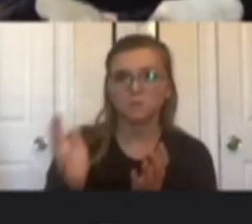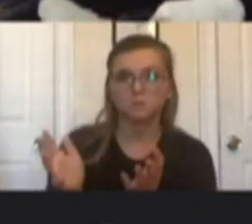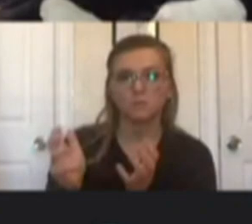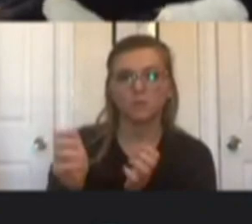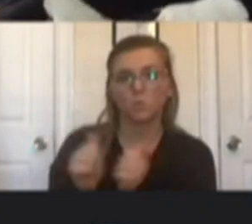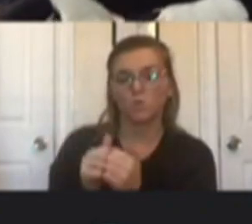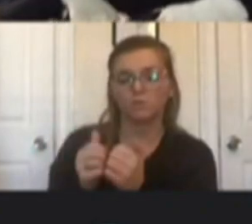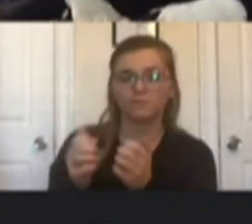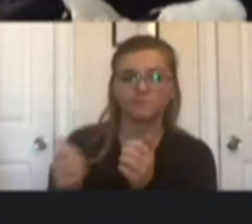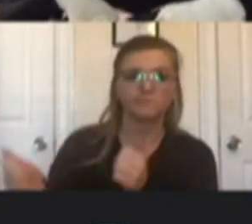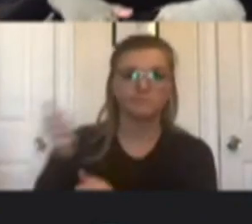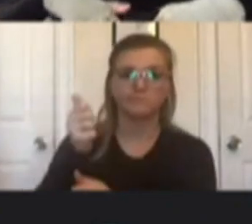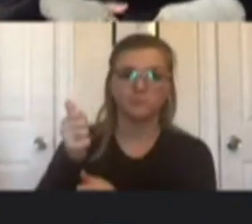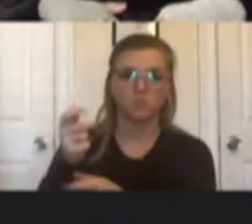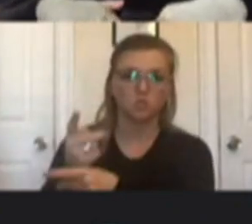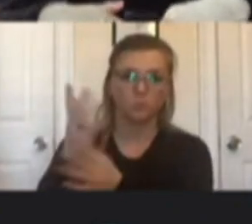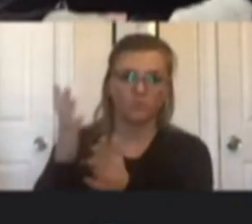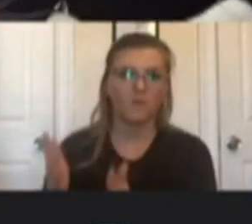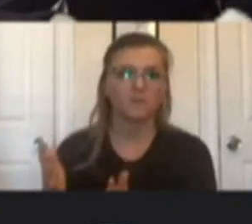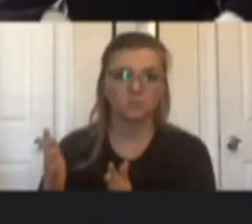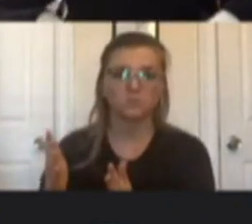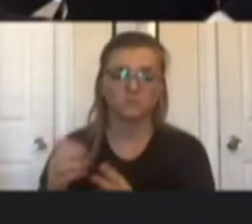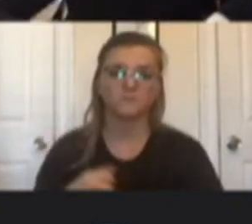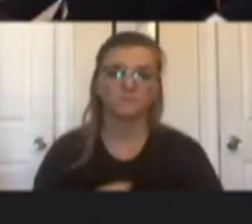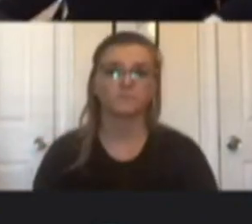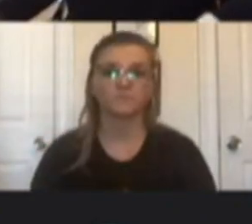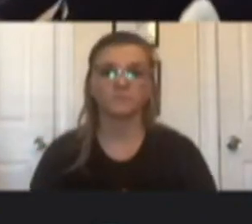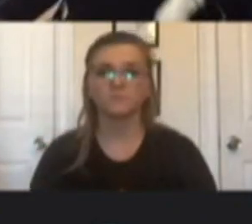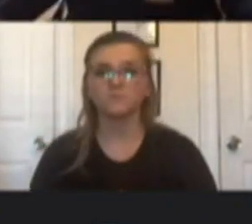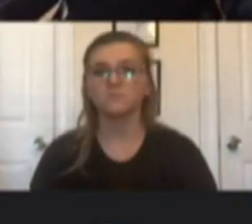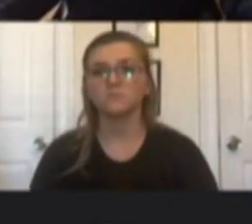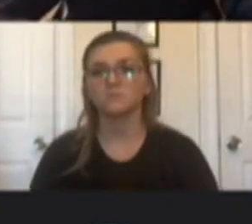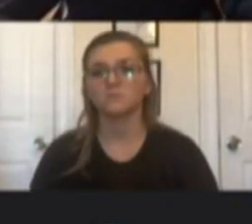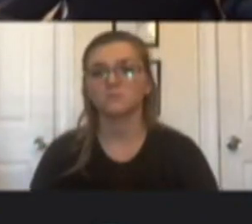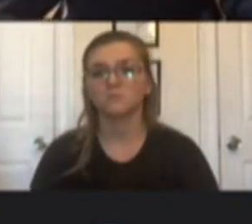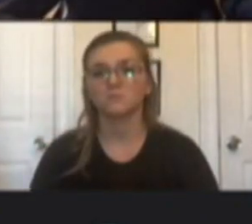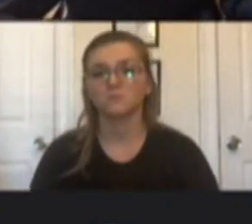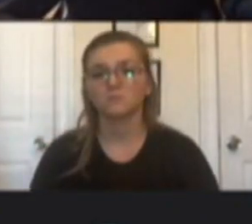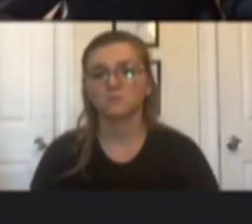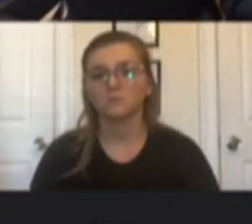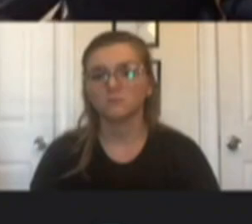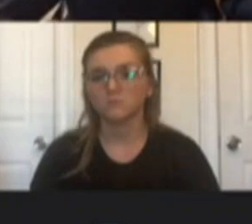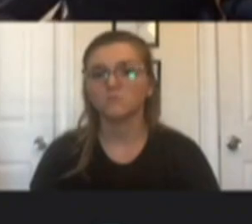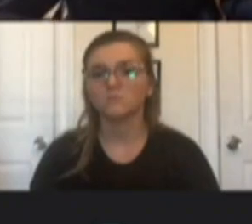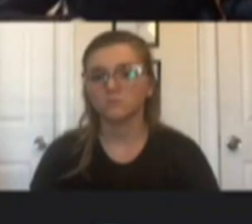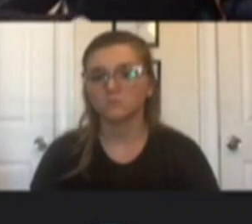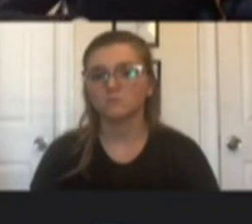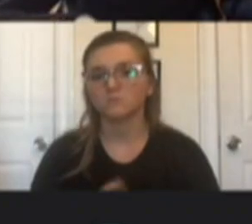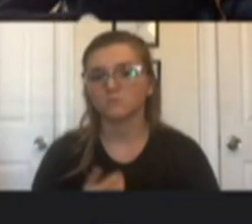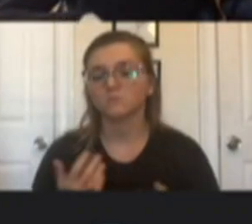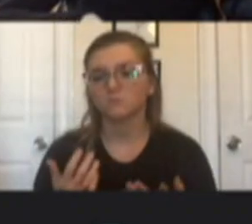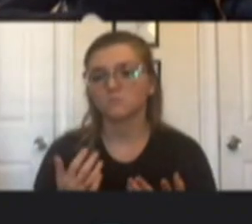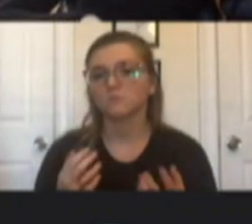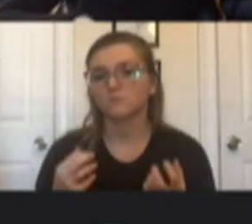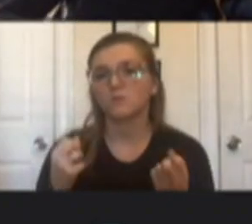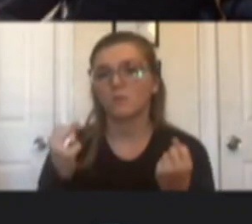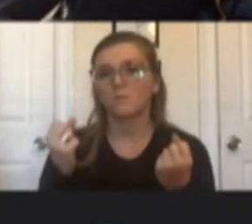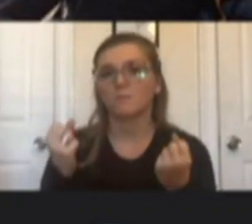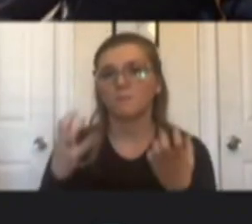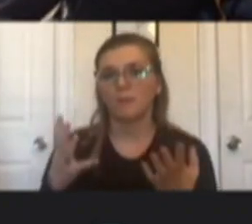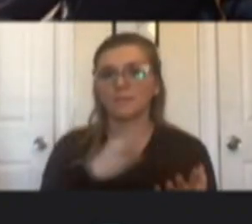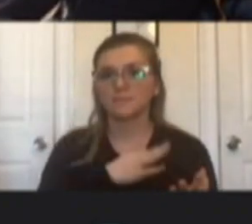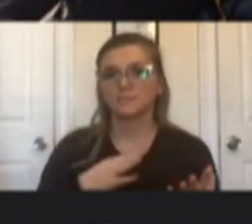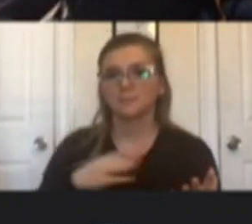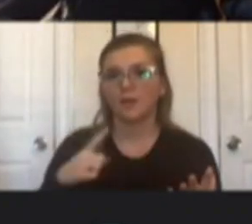a supervisor, because again, they have been, a lot of the staff is supposed to have